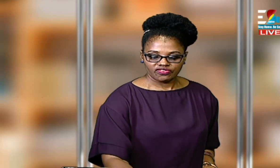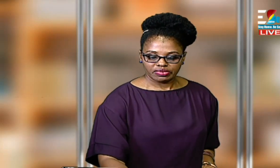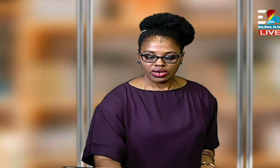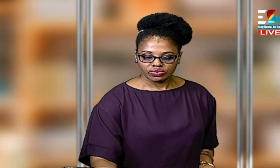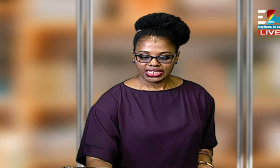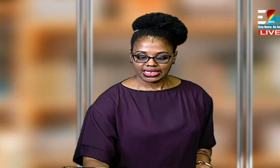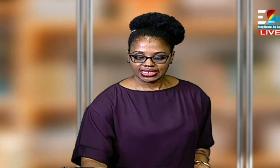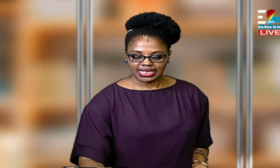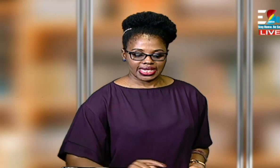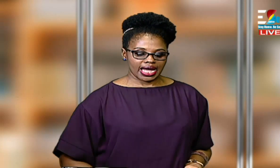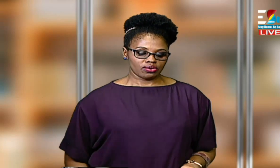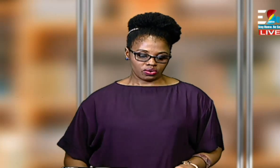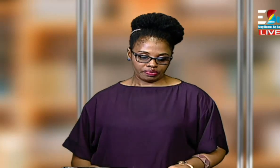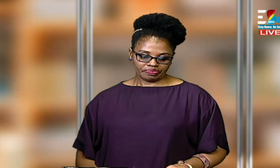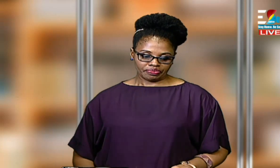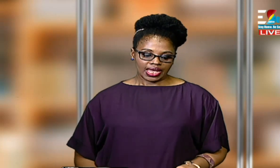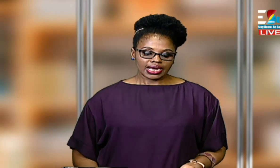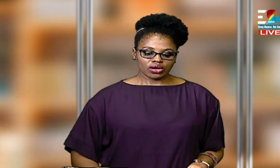kule divumelwano tesikhathi sanyalo.